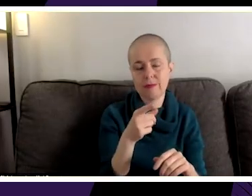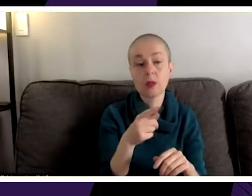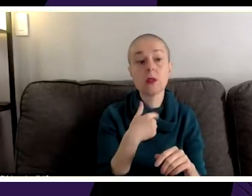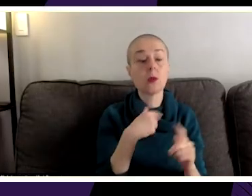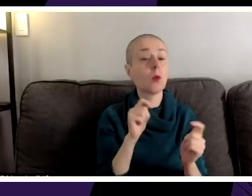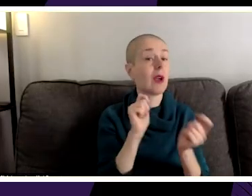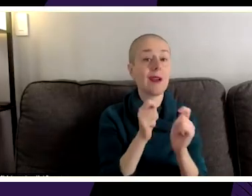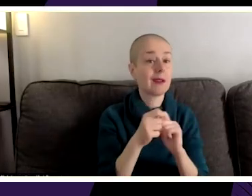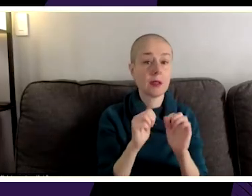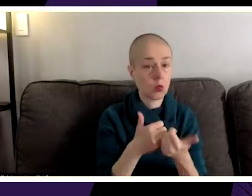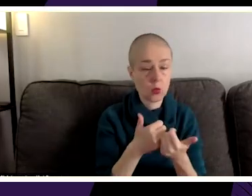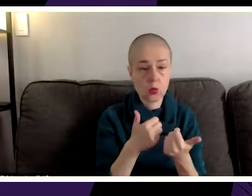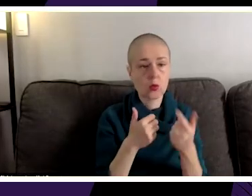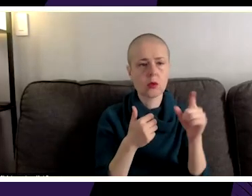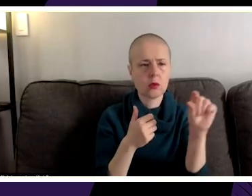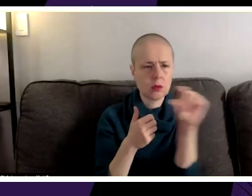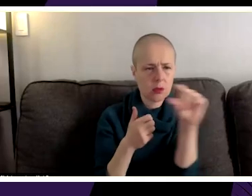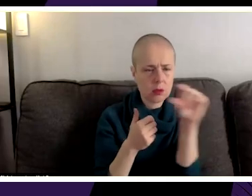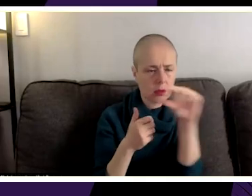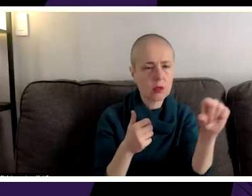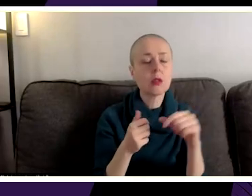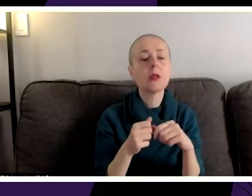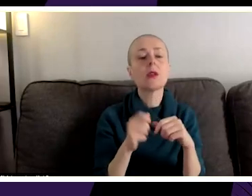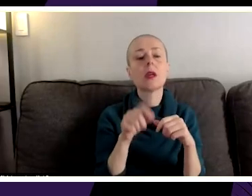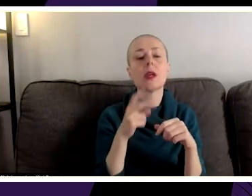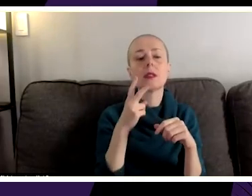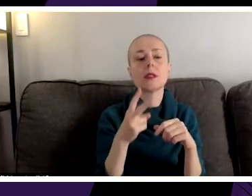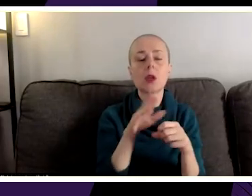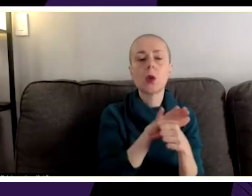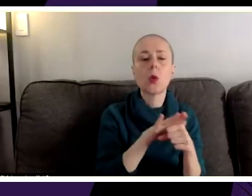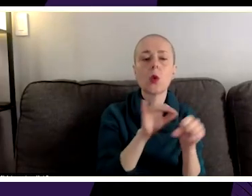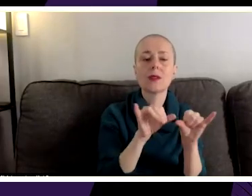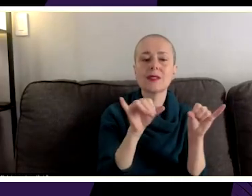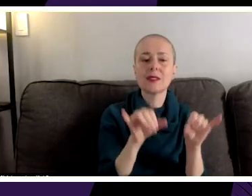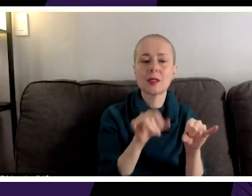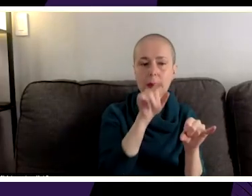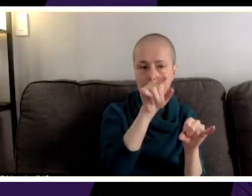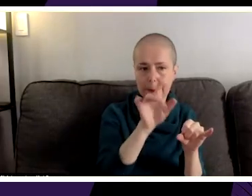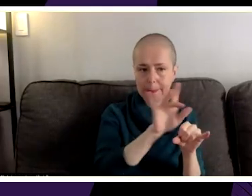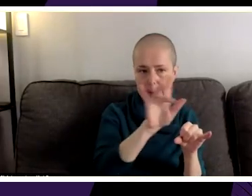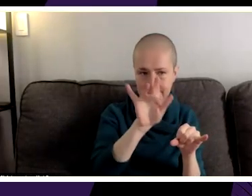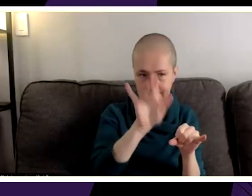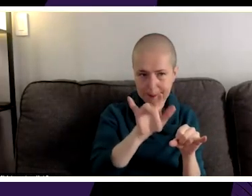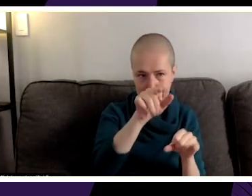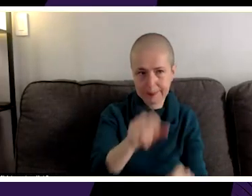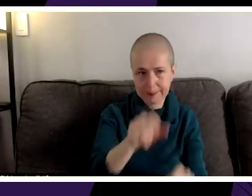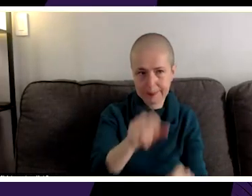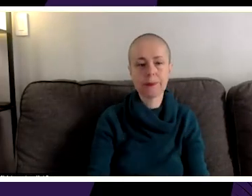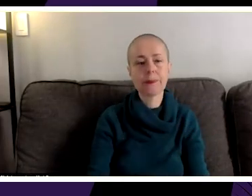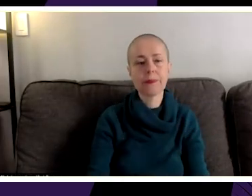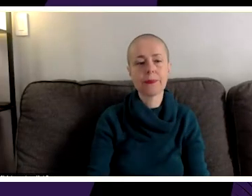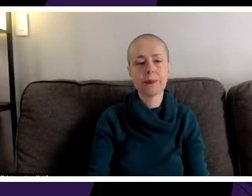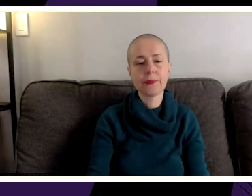either fork this whole repo manual on my local system. I can just go to the GitHub and